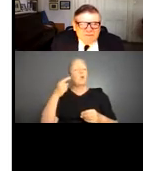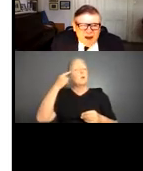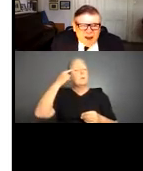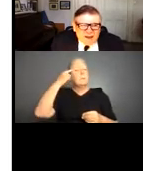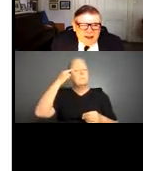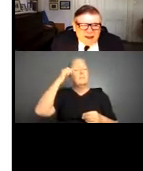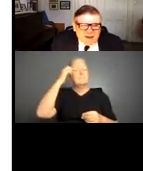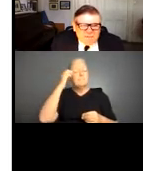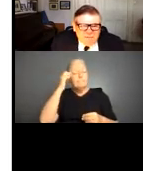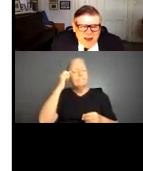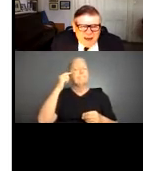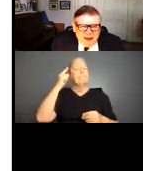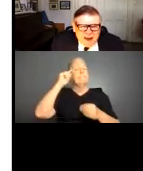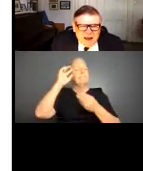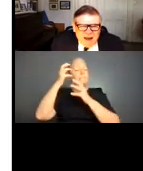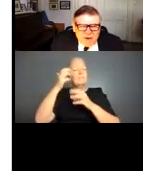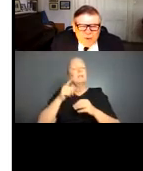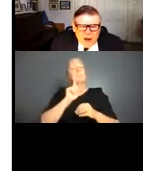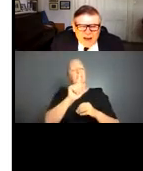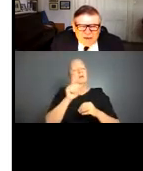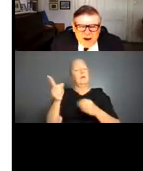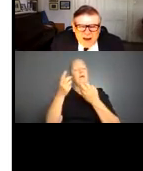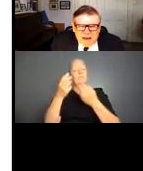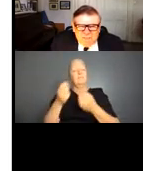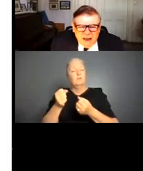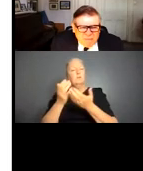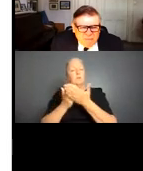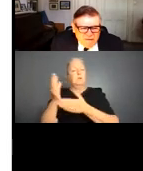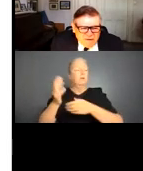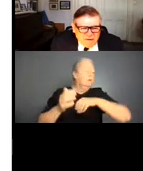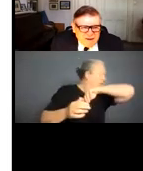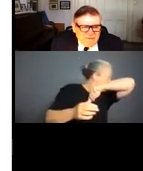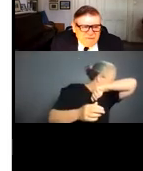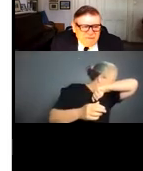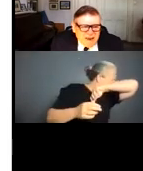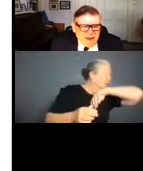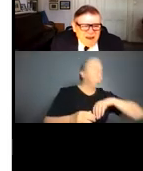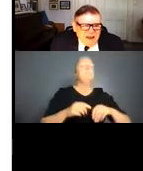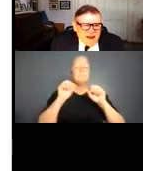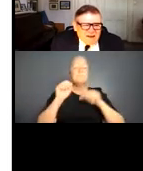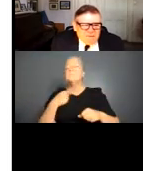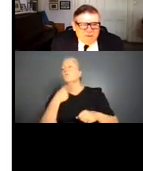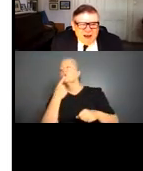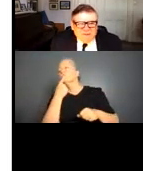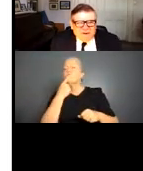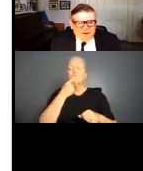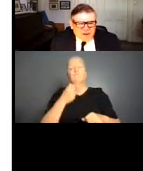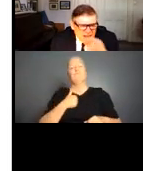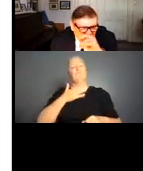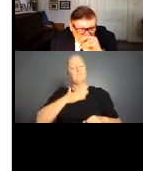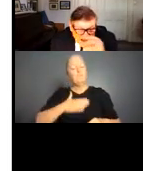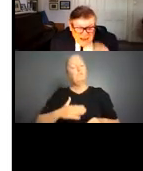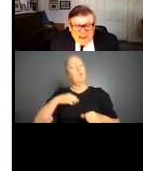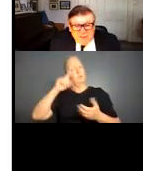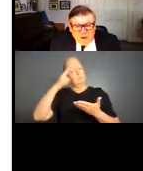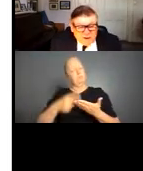the right to make, have your will expressed and make a preference. To provide for